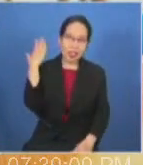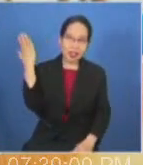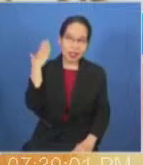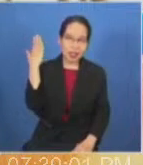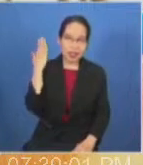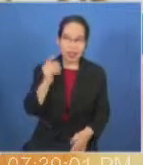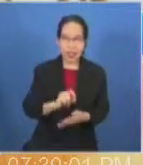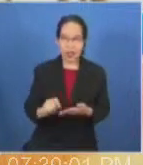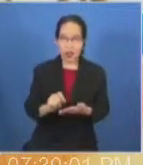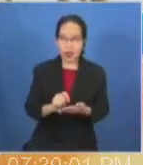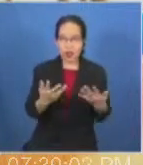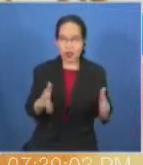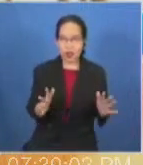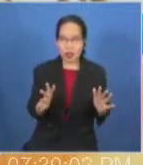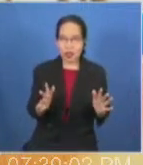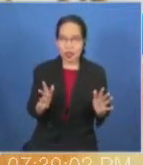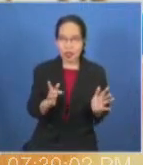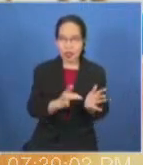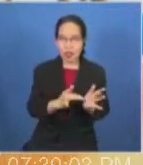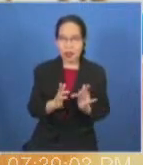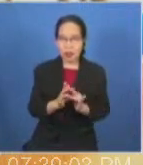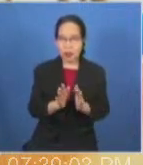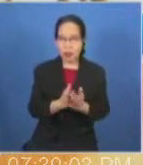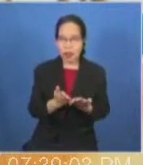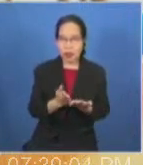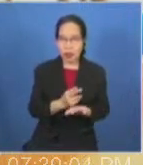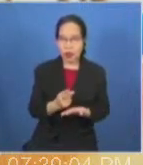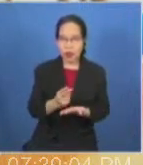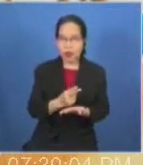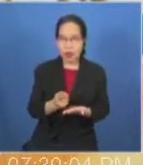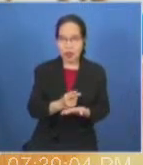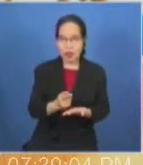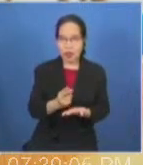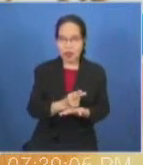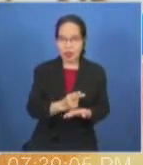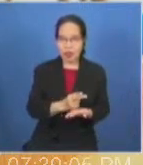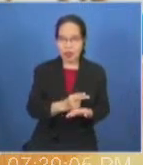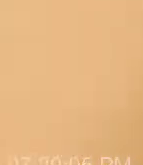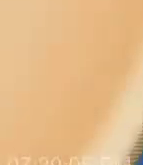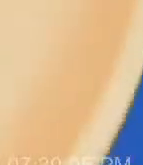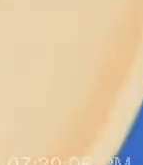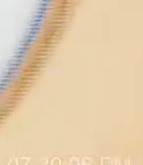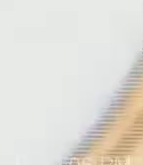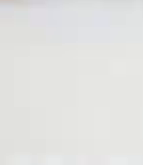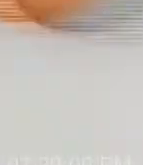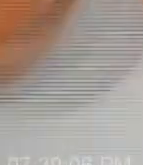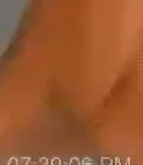even before was already written in the Holy Scriptures.